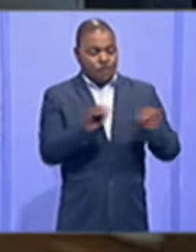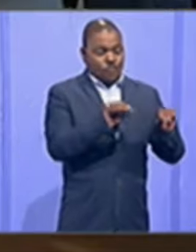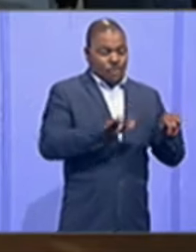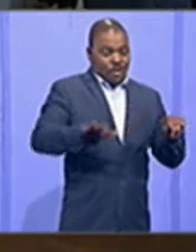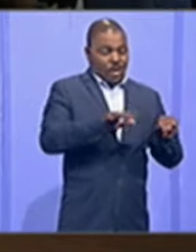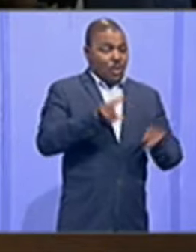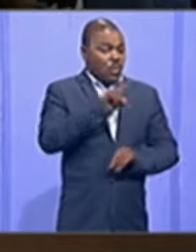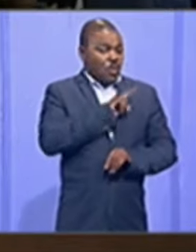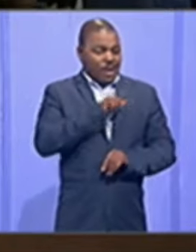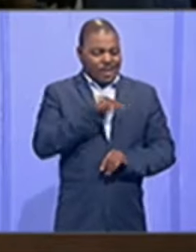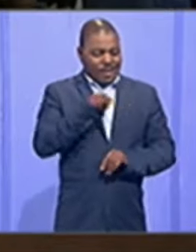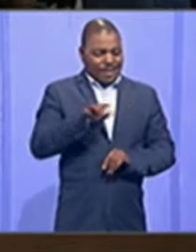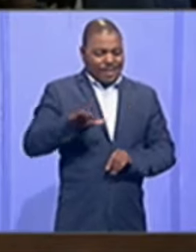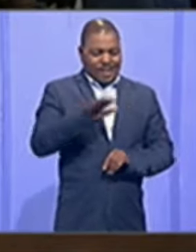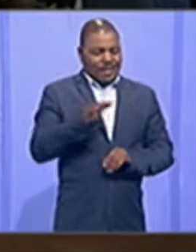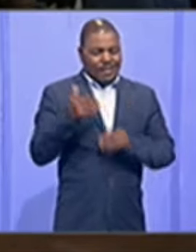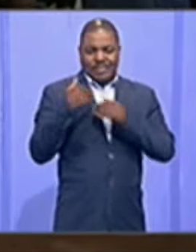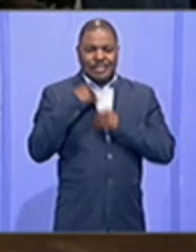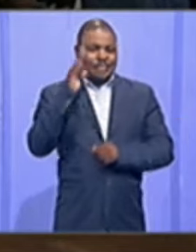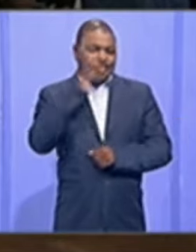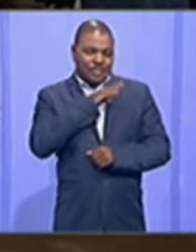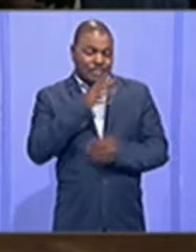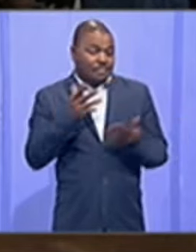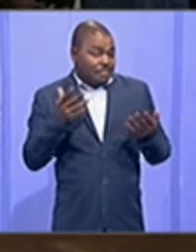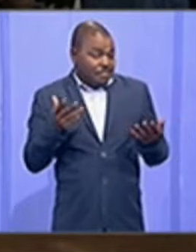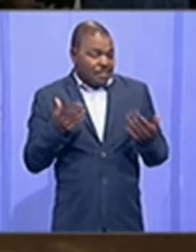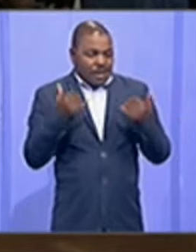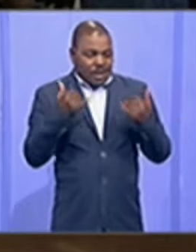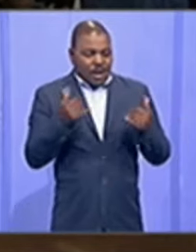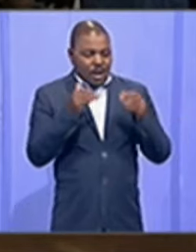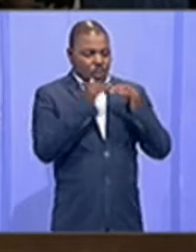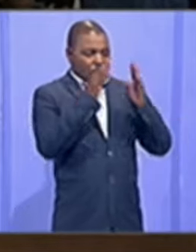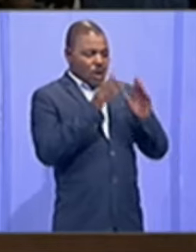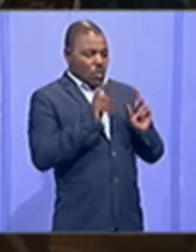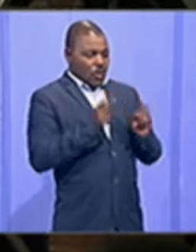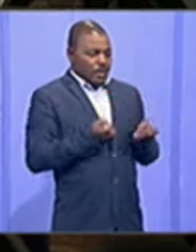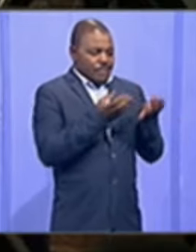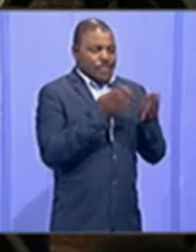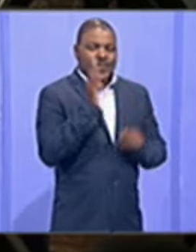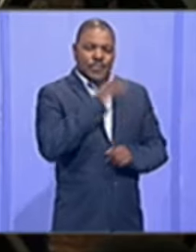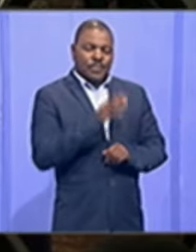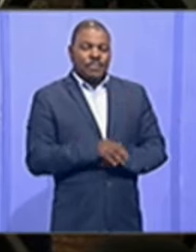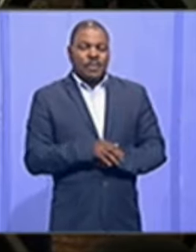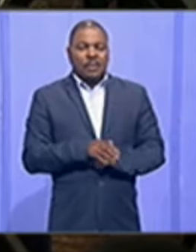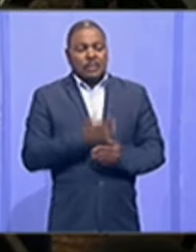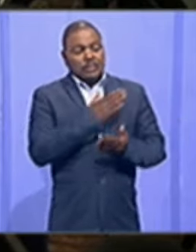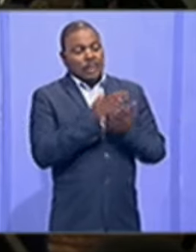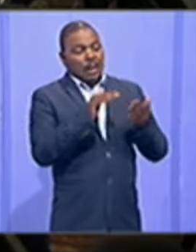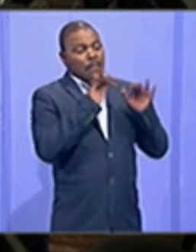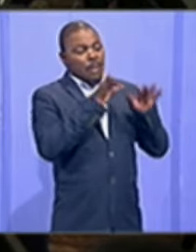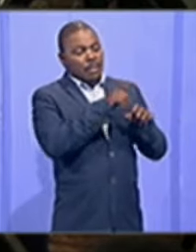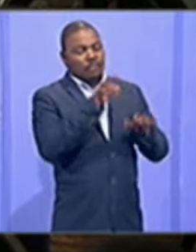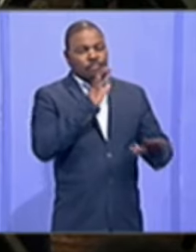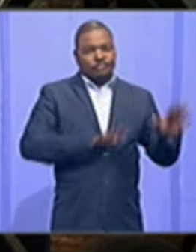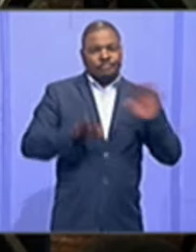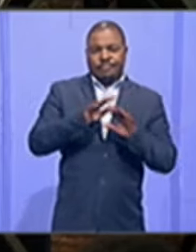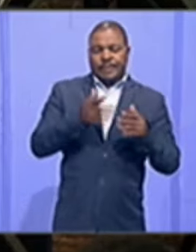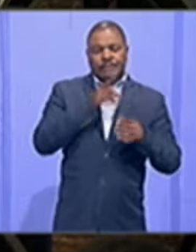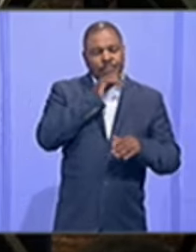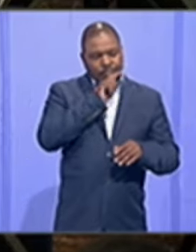ntlha ya fa le ne le sa sireletsega. Ka jalo ga ba newa matlo ka potlako. Baagi ba ba amegileng ba tshwanelwa ke go